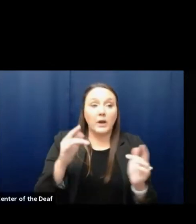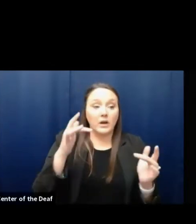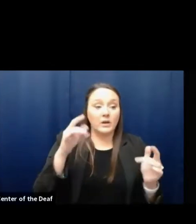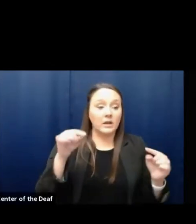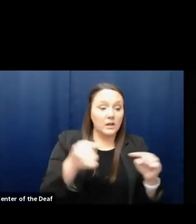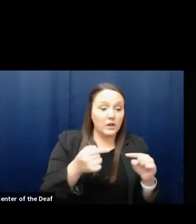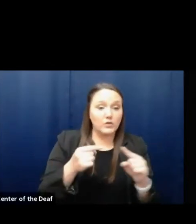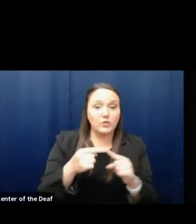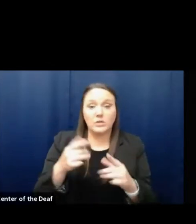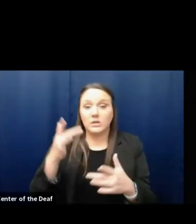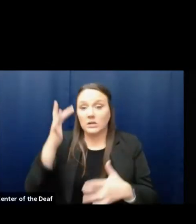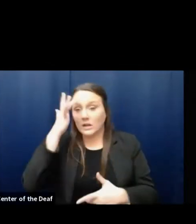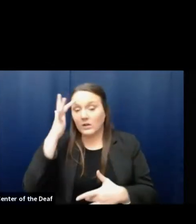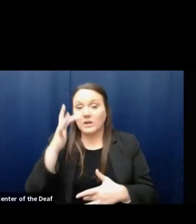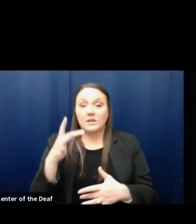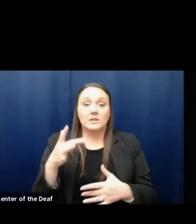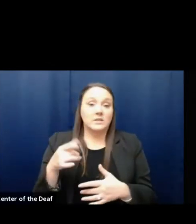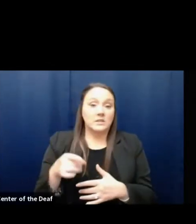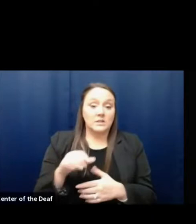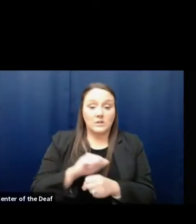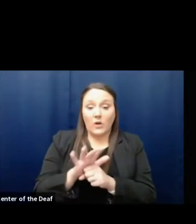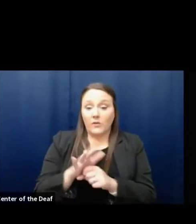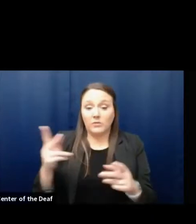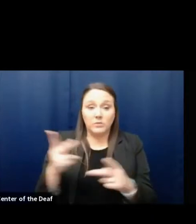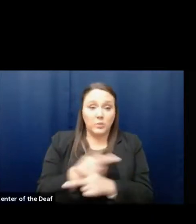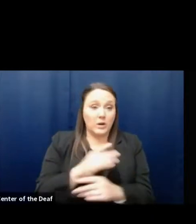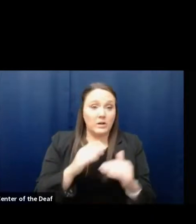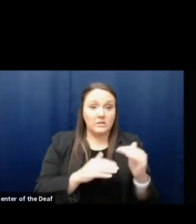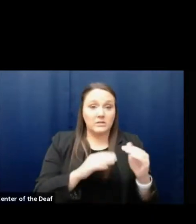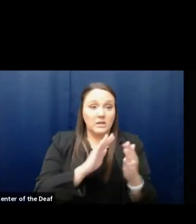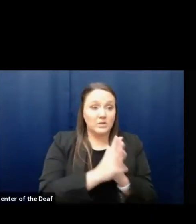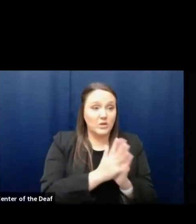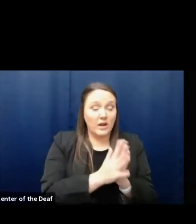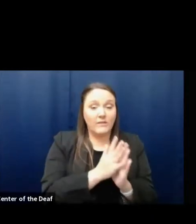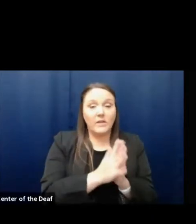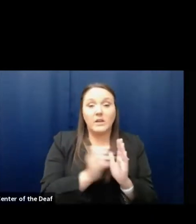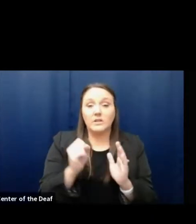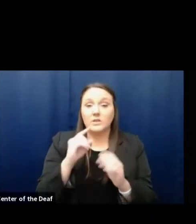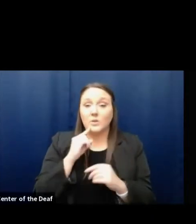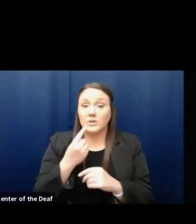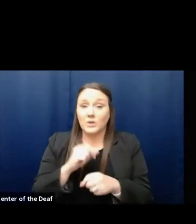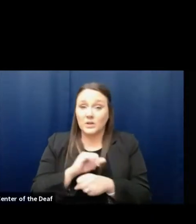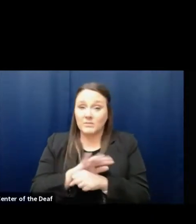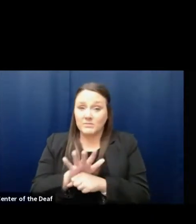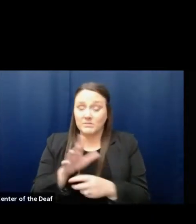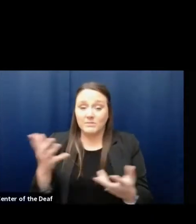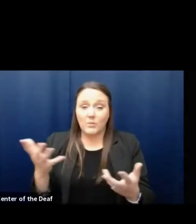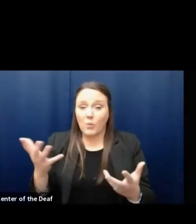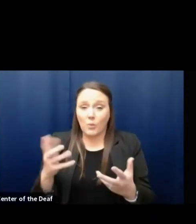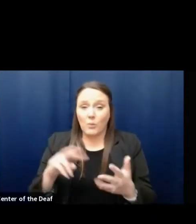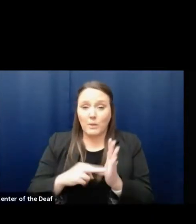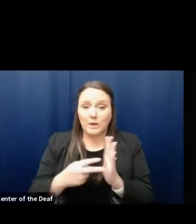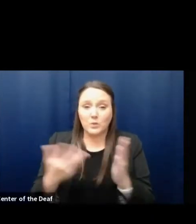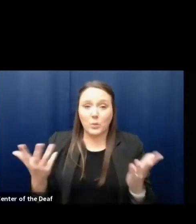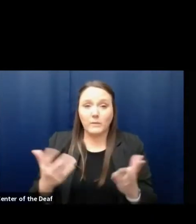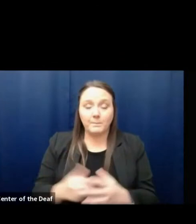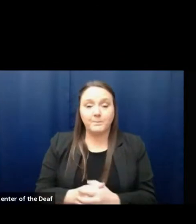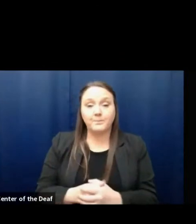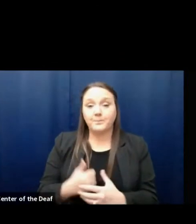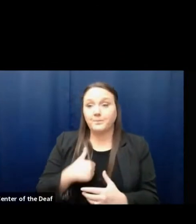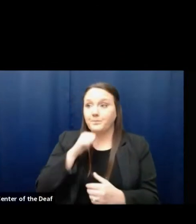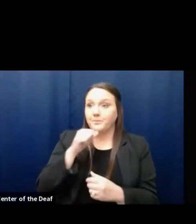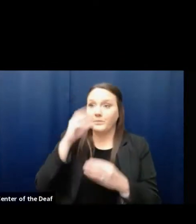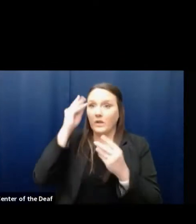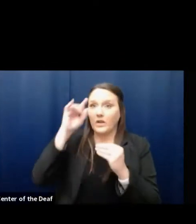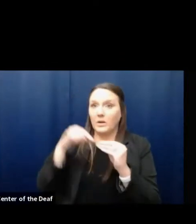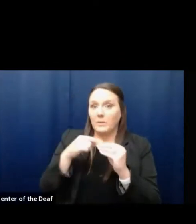really blows traffic out of the water. What do you think this means in terms of the severity of the pandemic? Hadn't thought about it that way. We